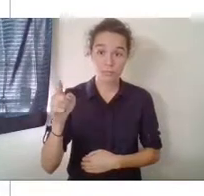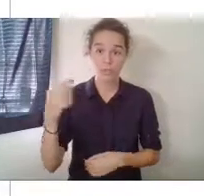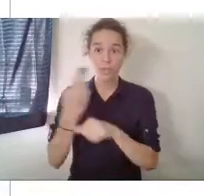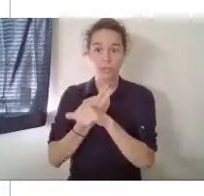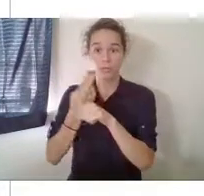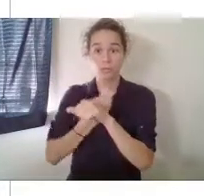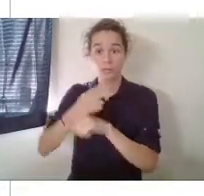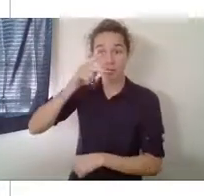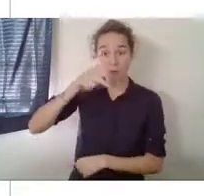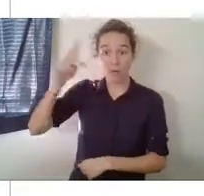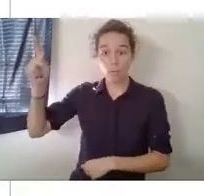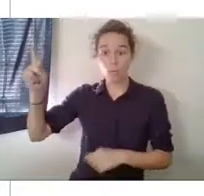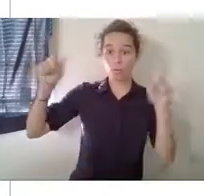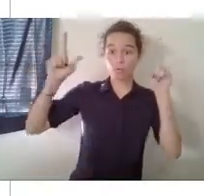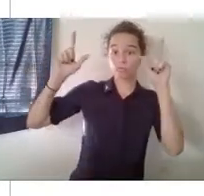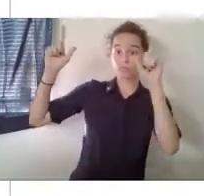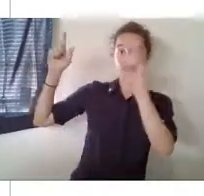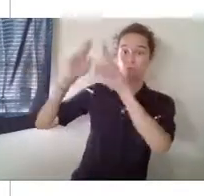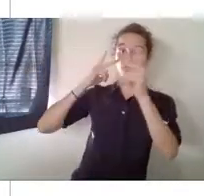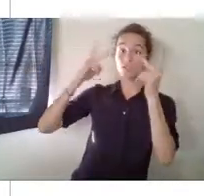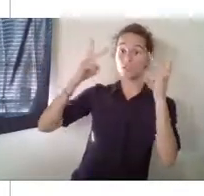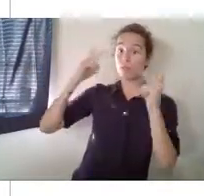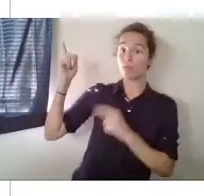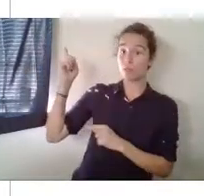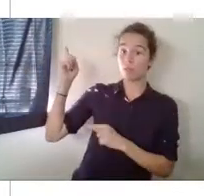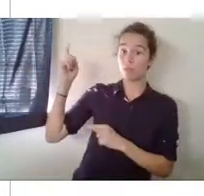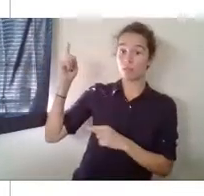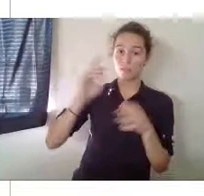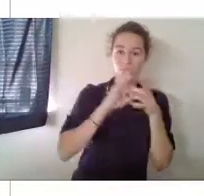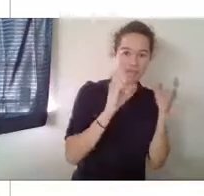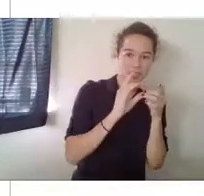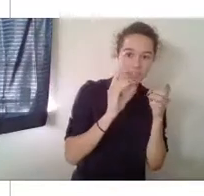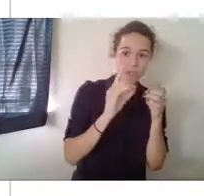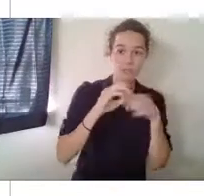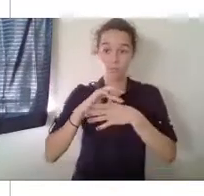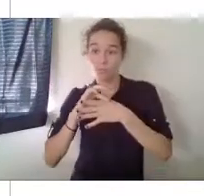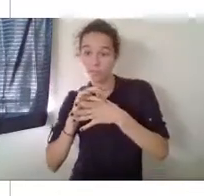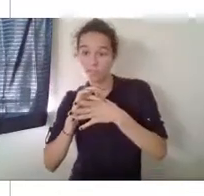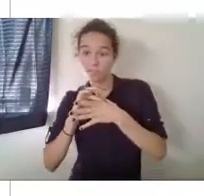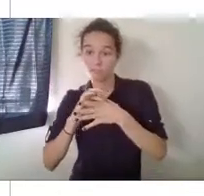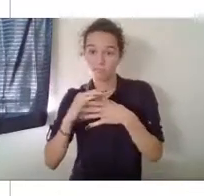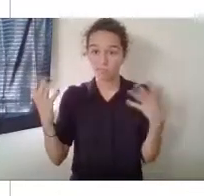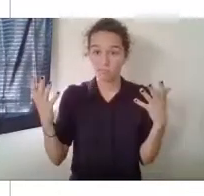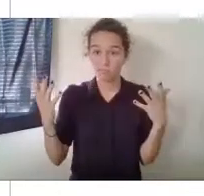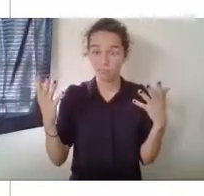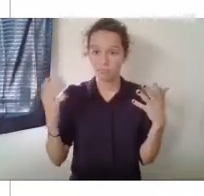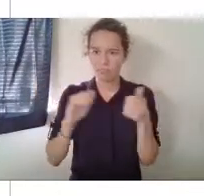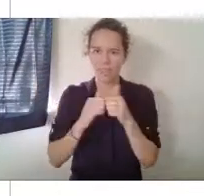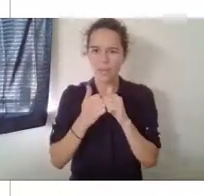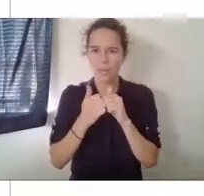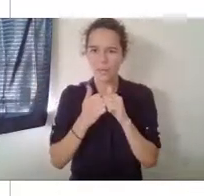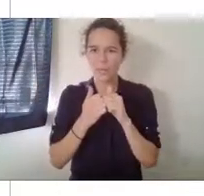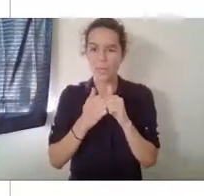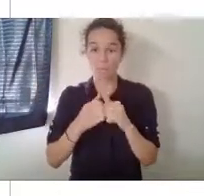Is it the actual message or content? Or does it have something to do with body language, our gestures, and our